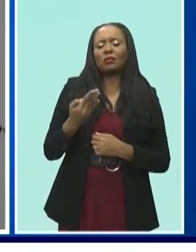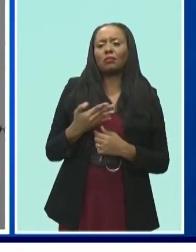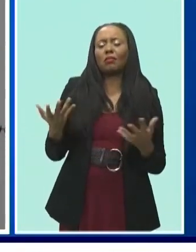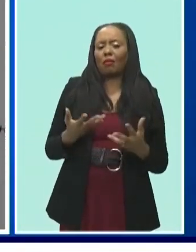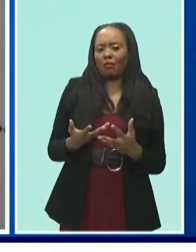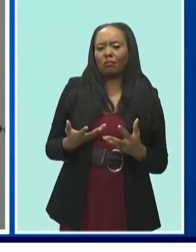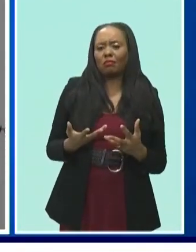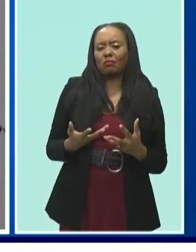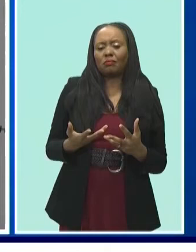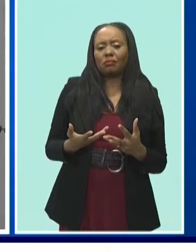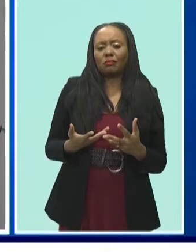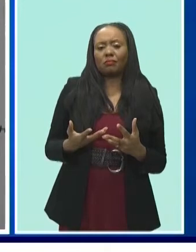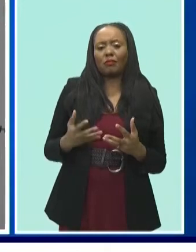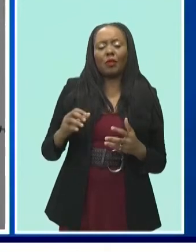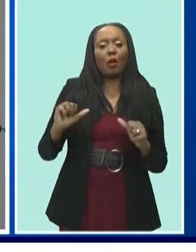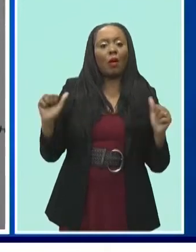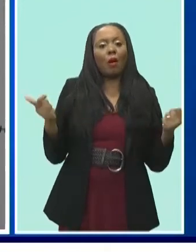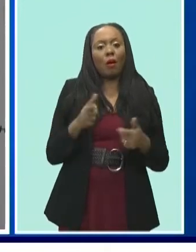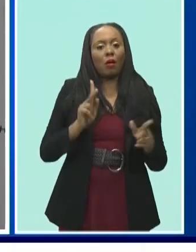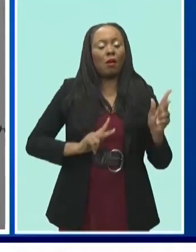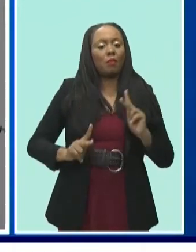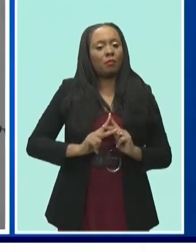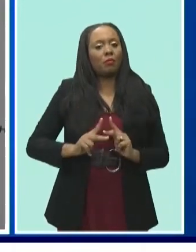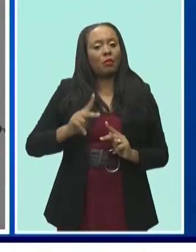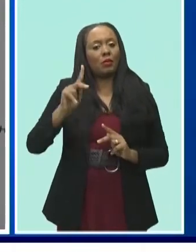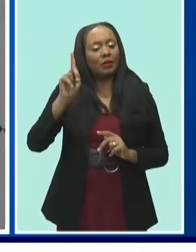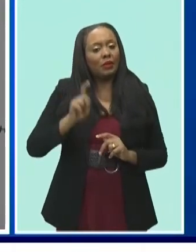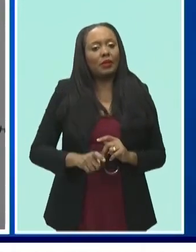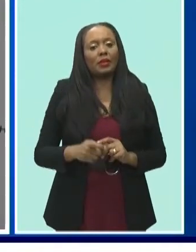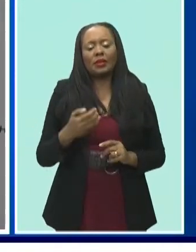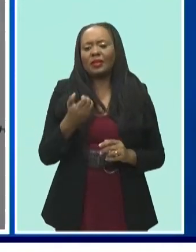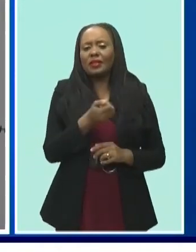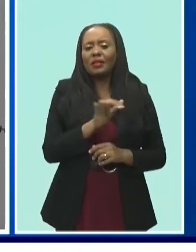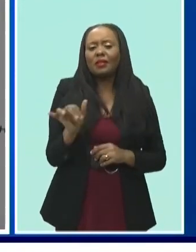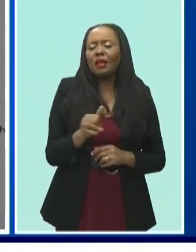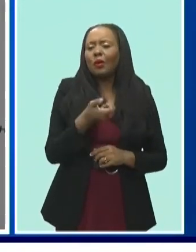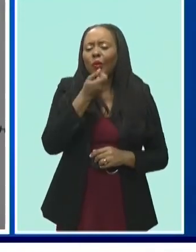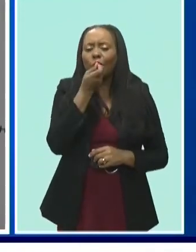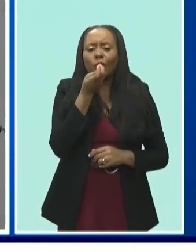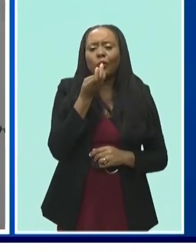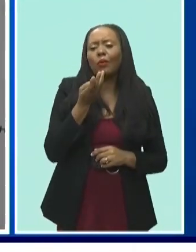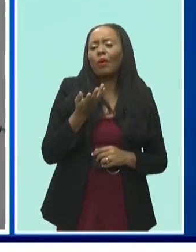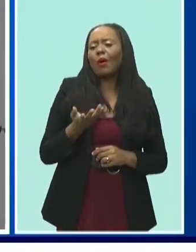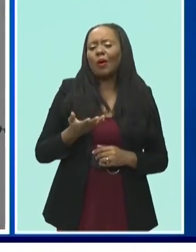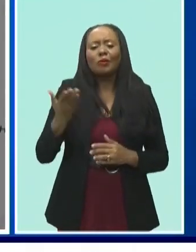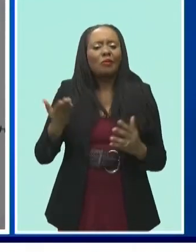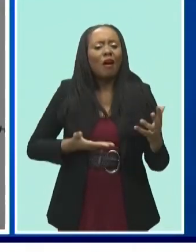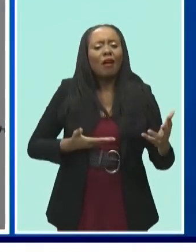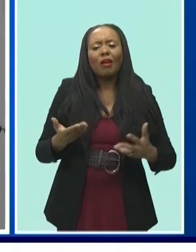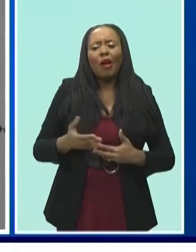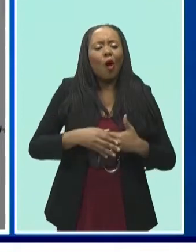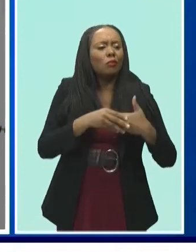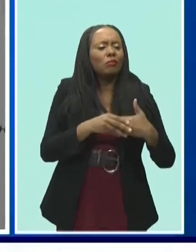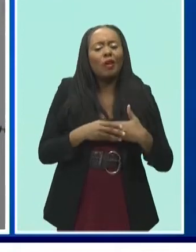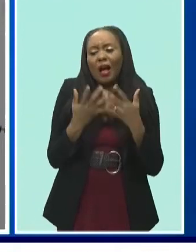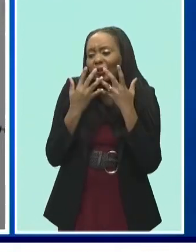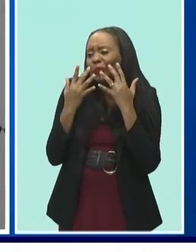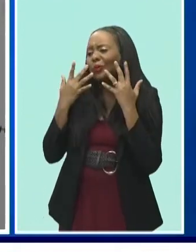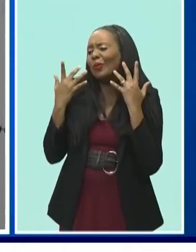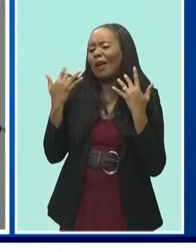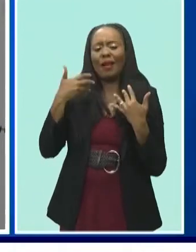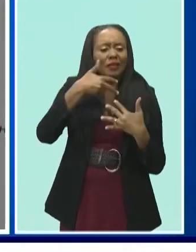receives the same warm Barbadian welcome, the same warm Virgin Holidays welcome, and the same friendly,